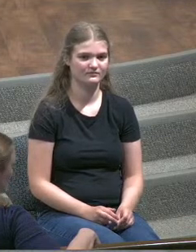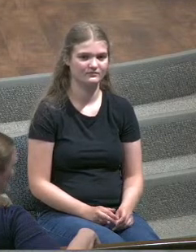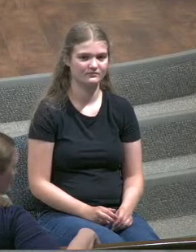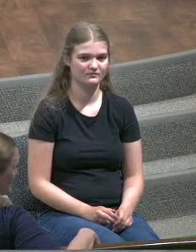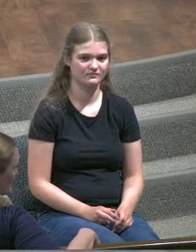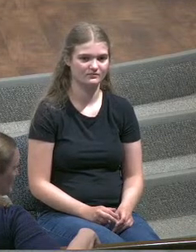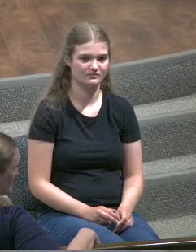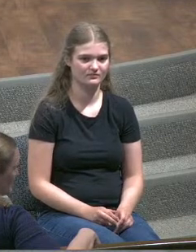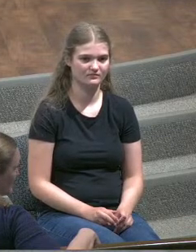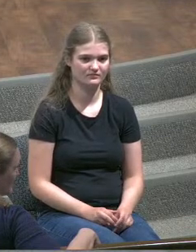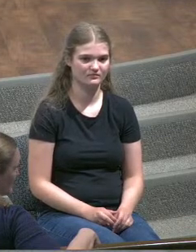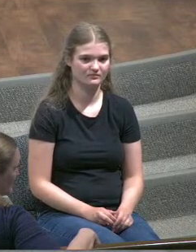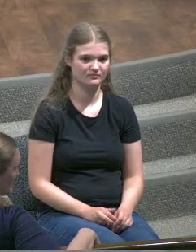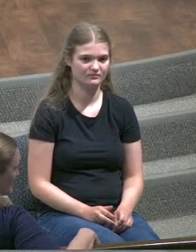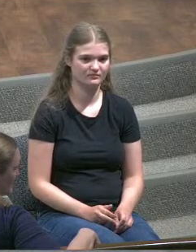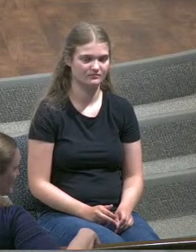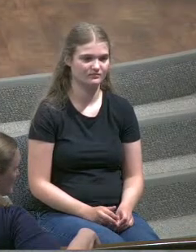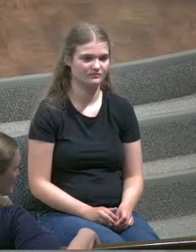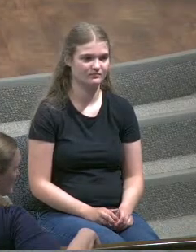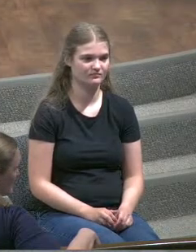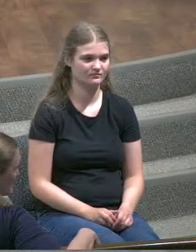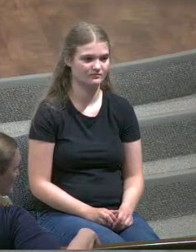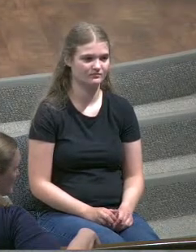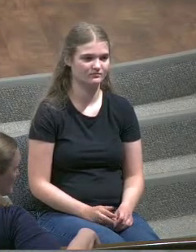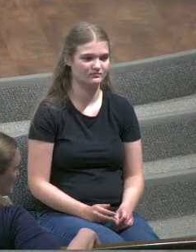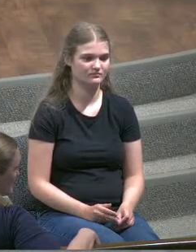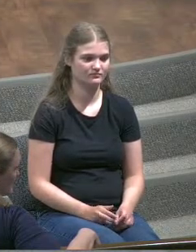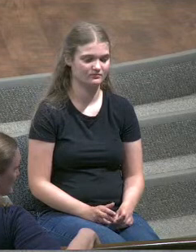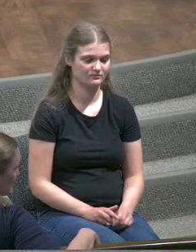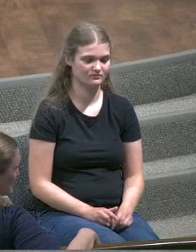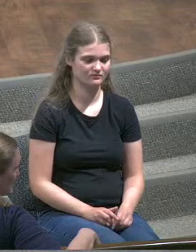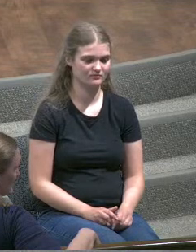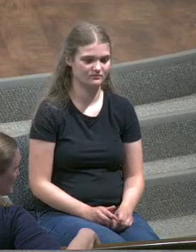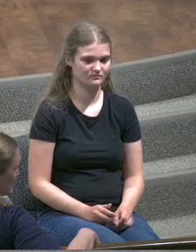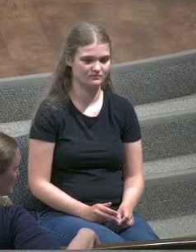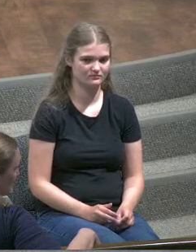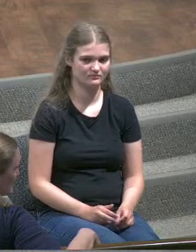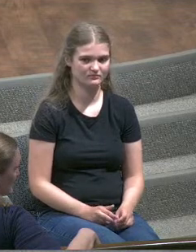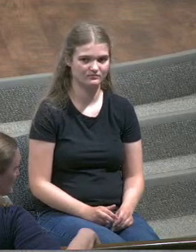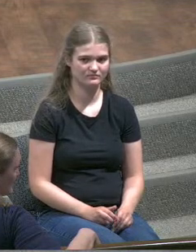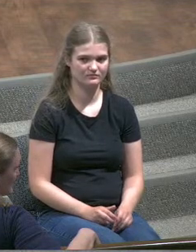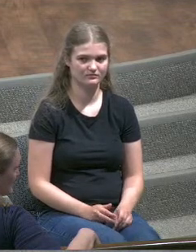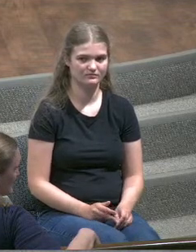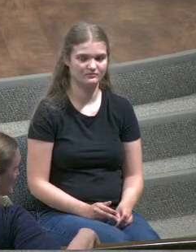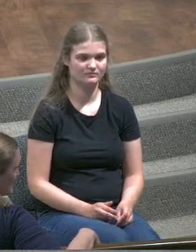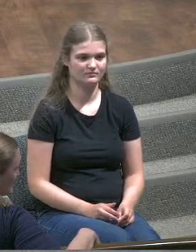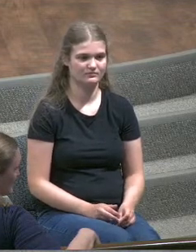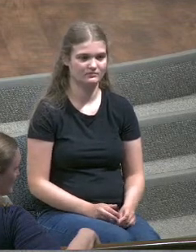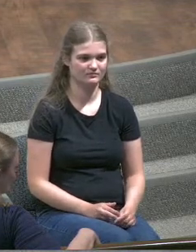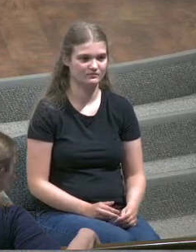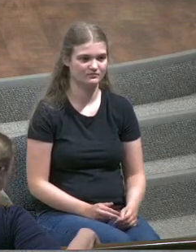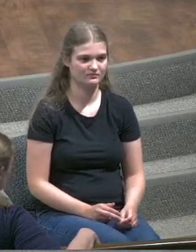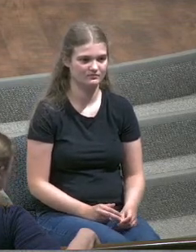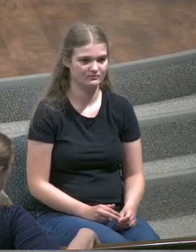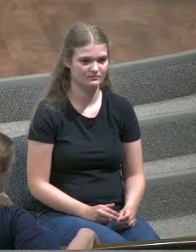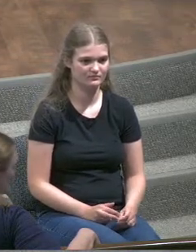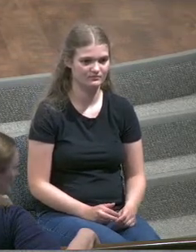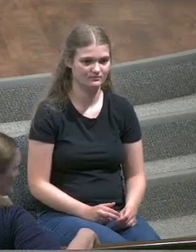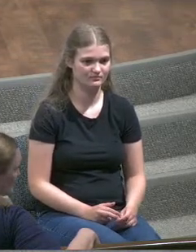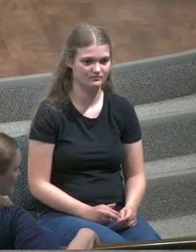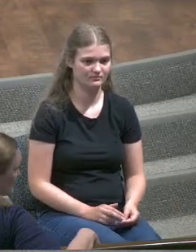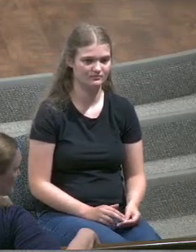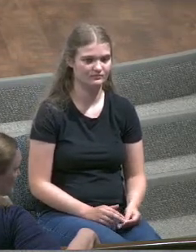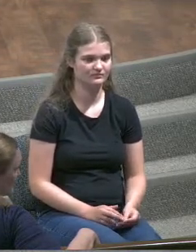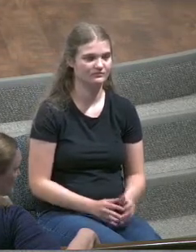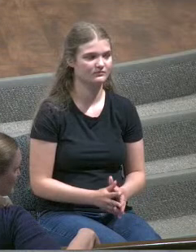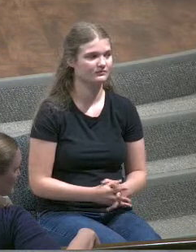lay. And when Jesus saw their faith, he said to the paralytic, "Son, your sins